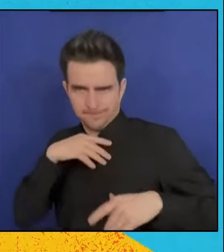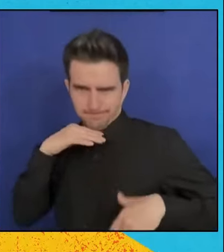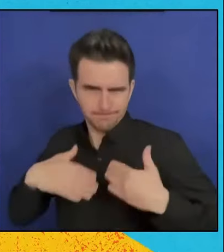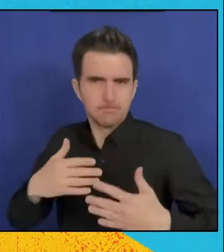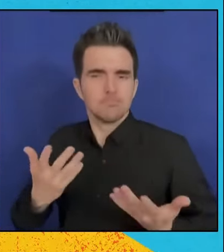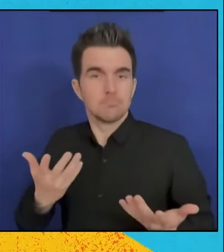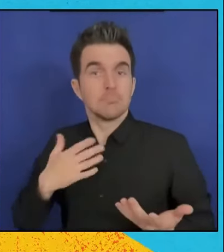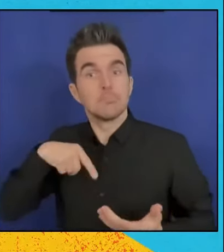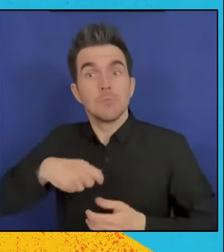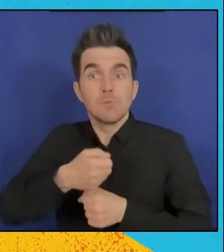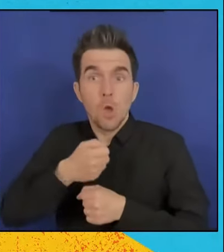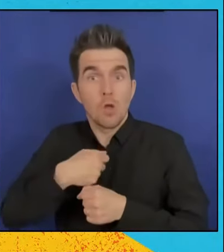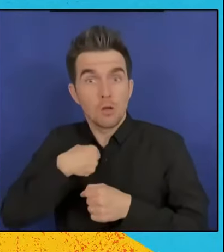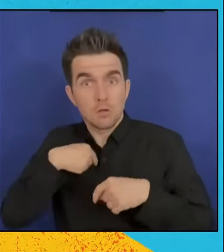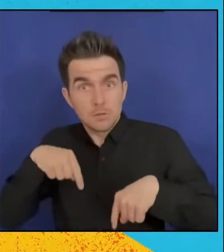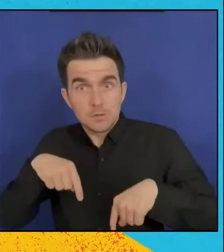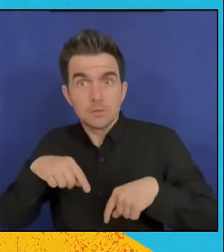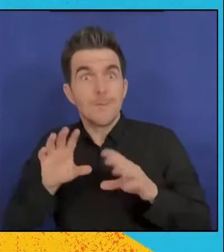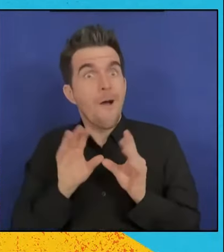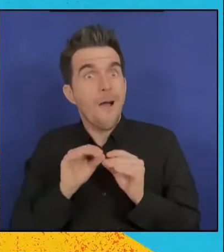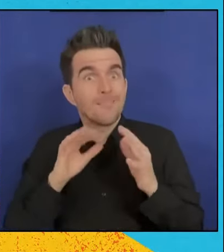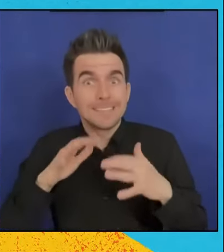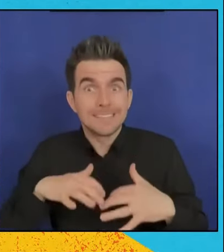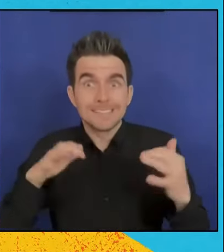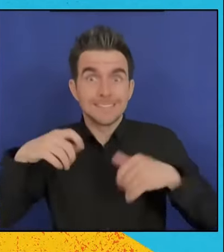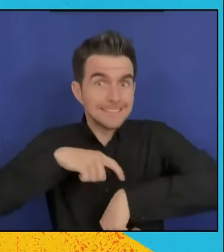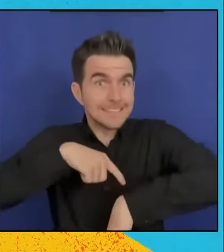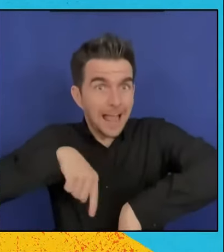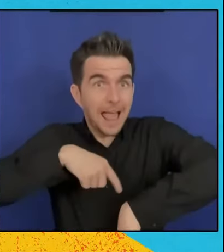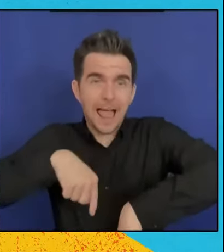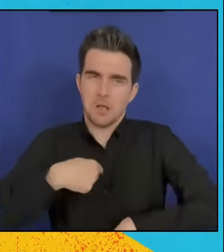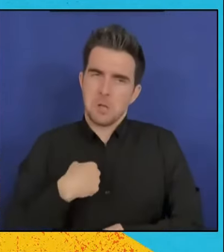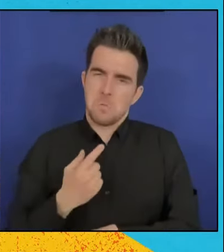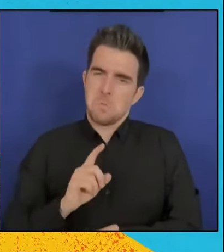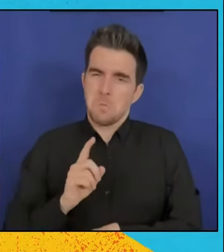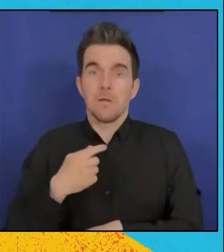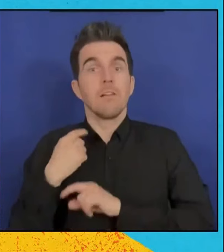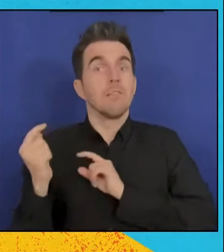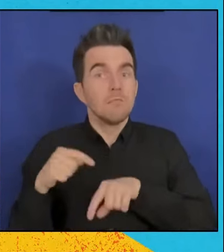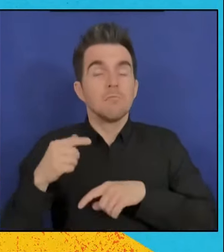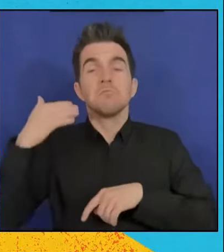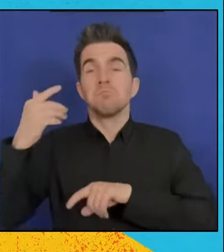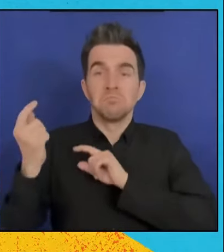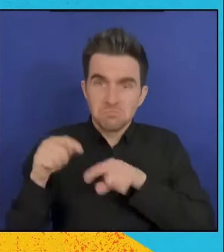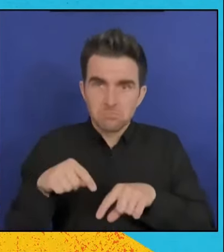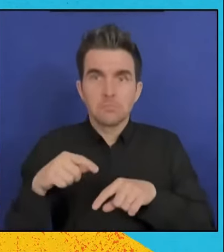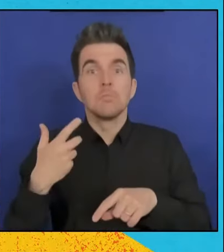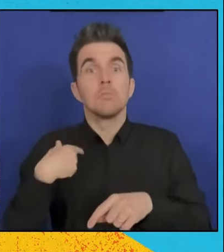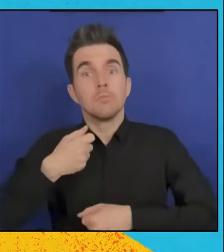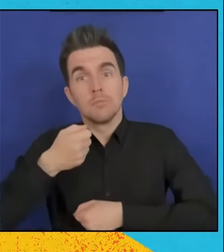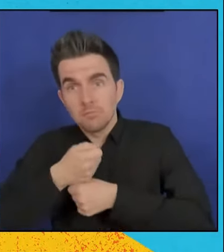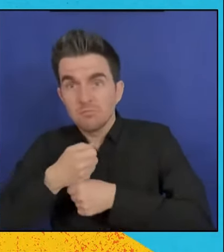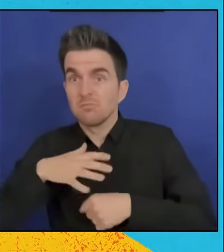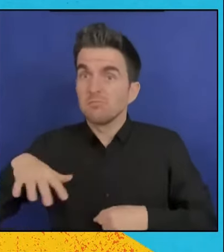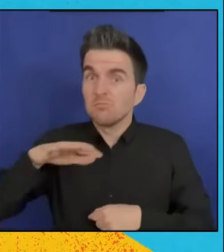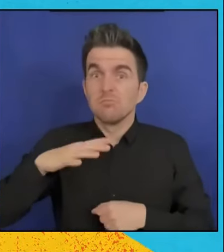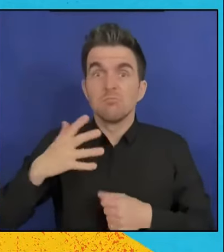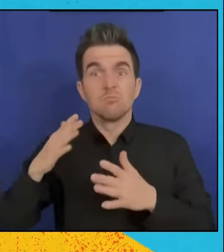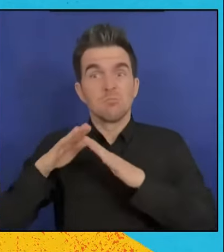170 countries. So the second challenge becomes one of, well, how do you go beyond inviting young people, listening to